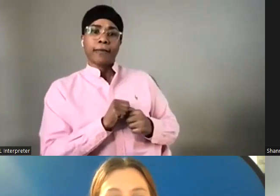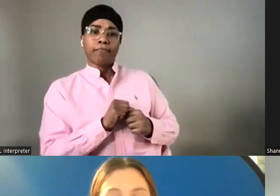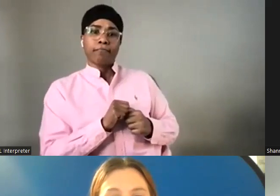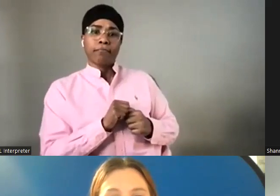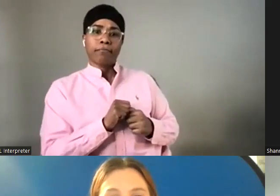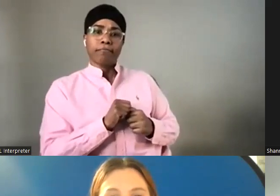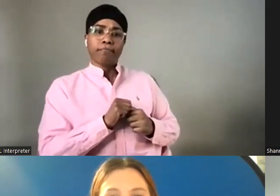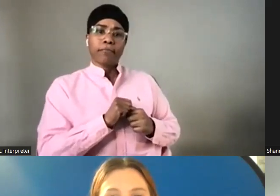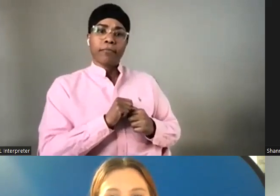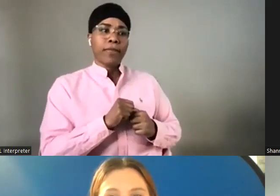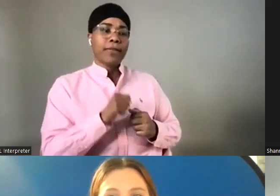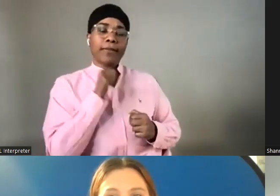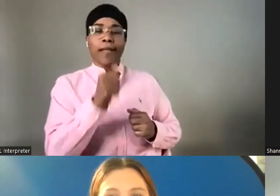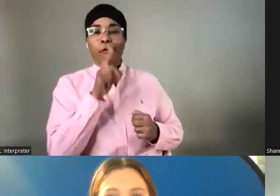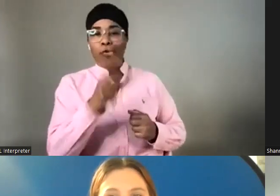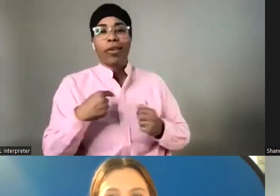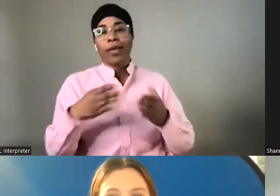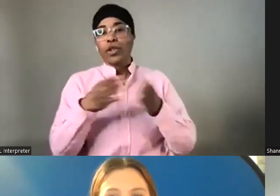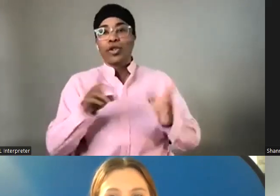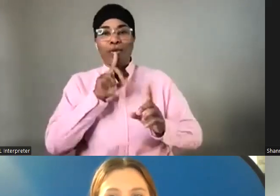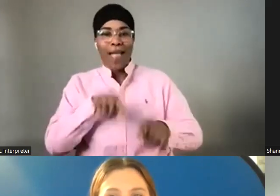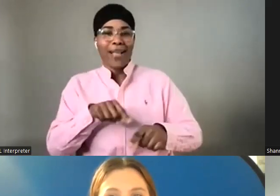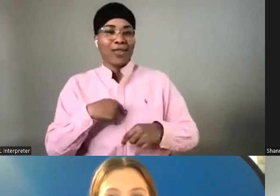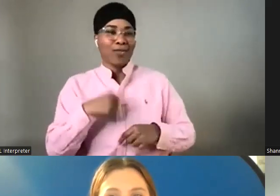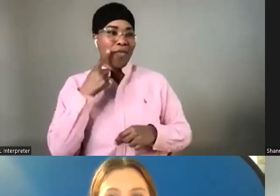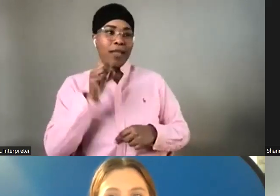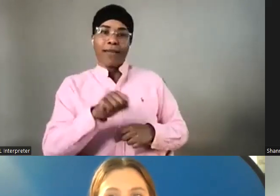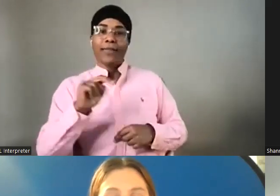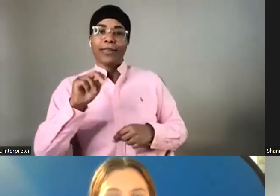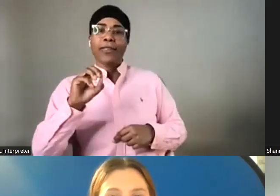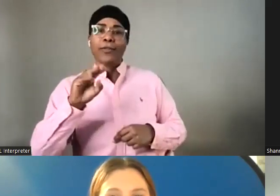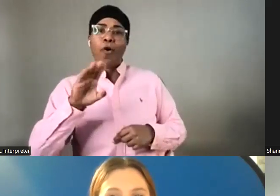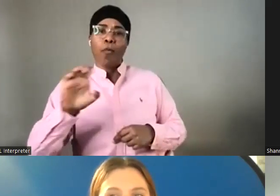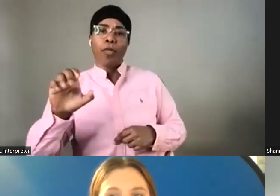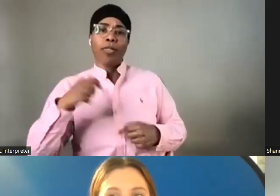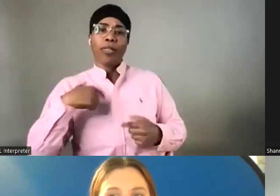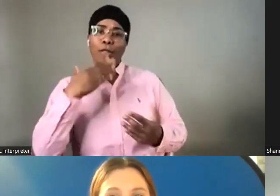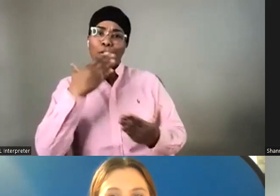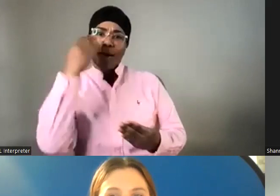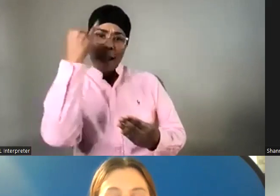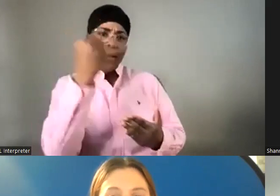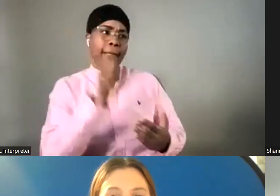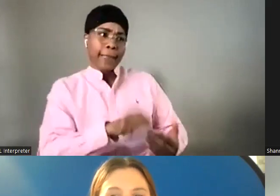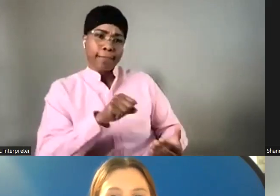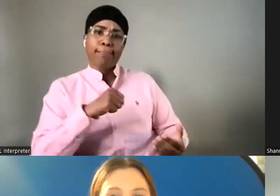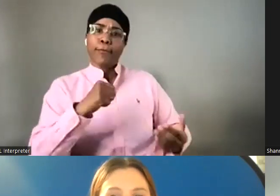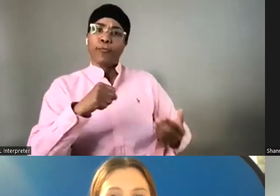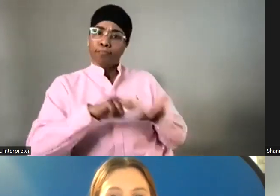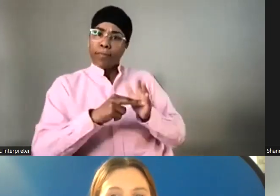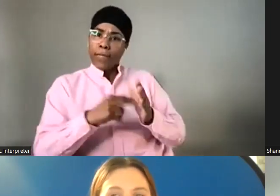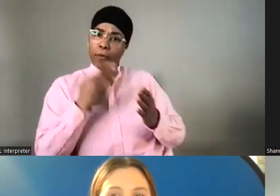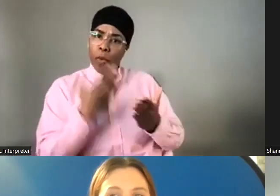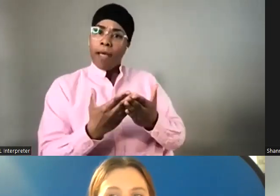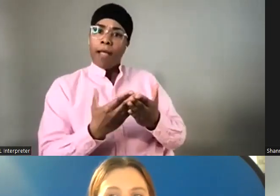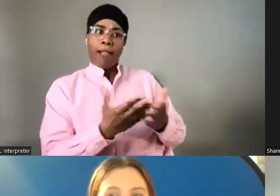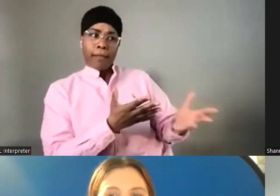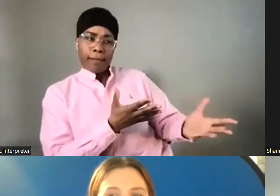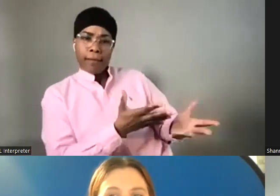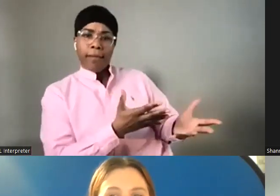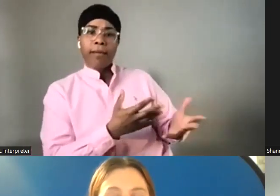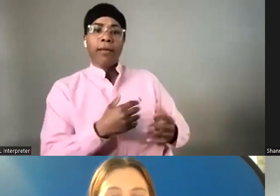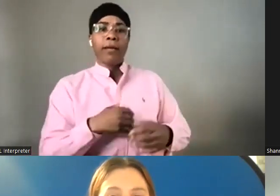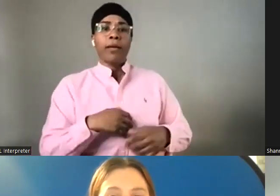there's not a general answer to that question, I guess. You know, I think if you were to engage Keith's program versus